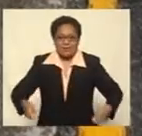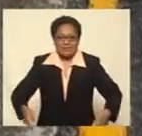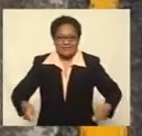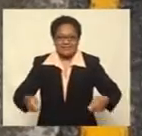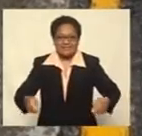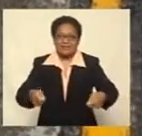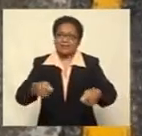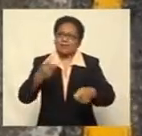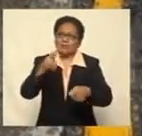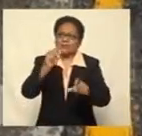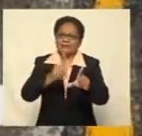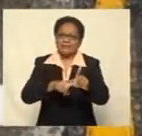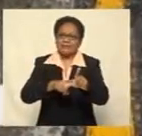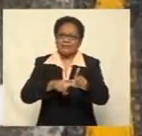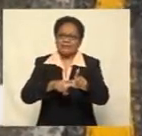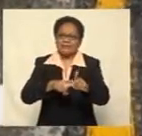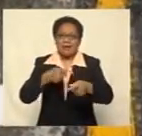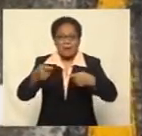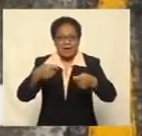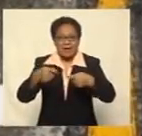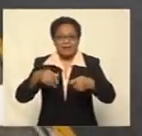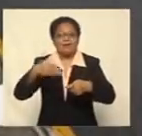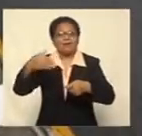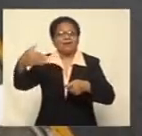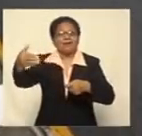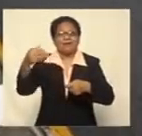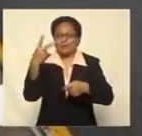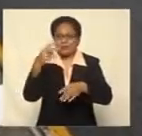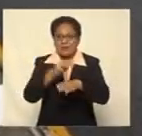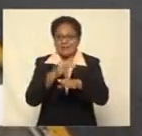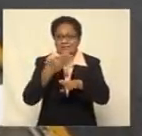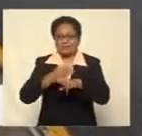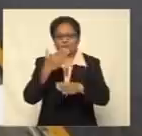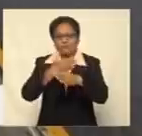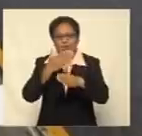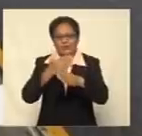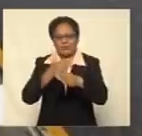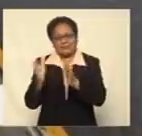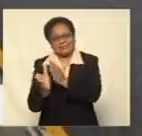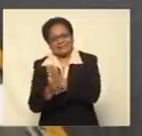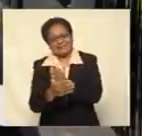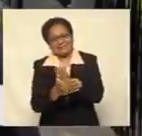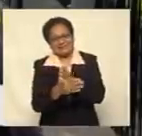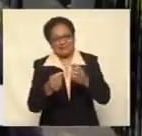20 years and started cleaning the streets 2 months ago. So one of my friends